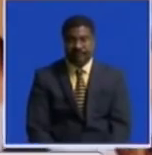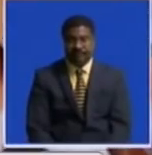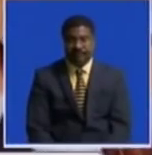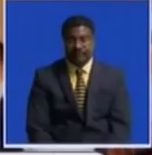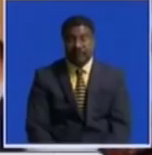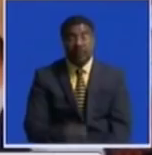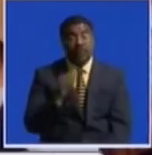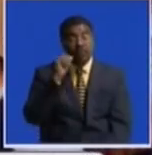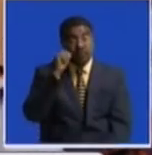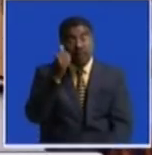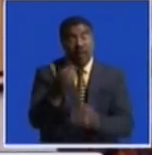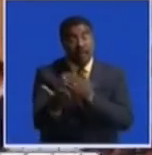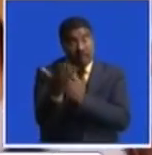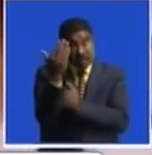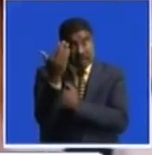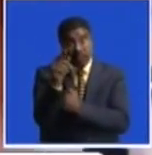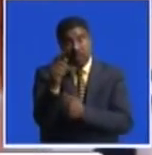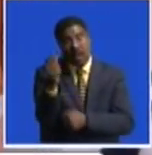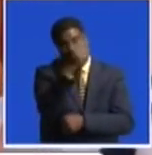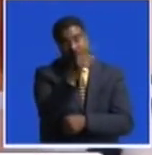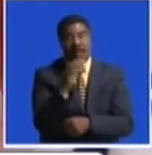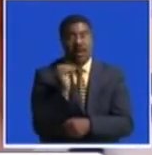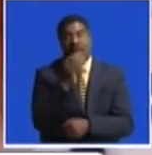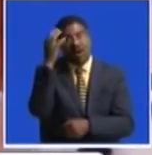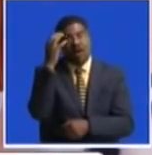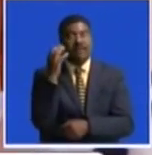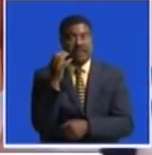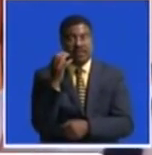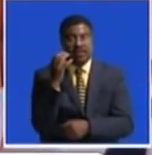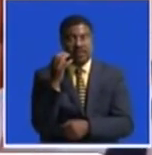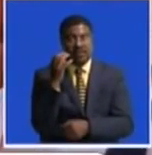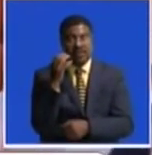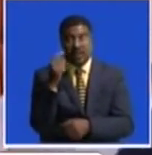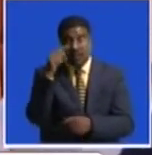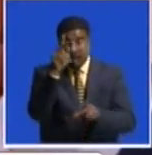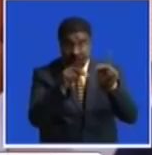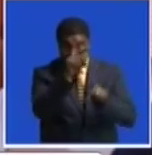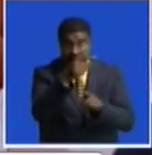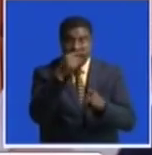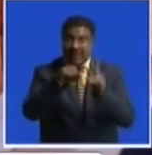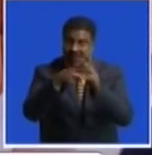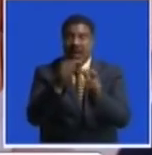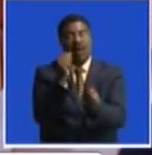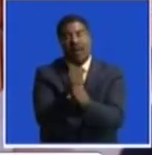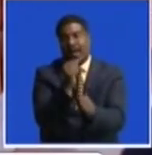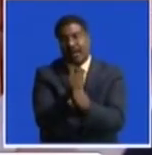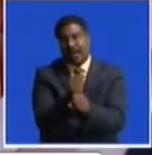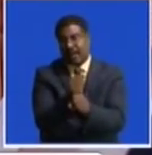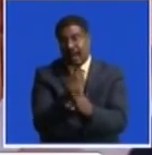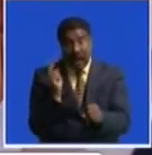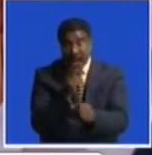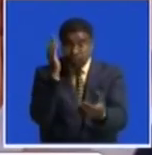Tomorrow morning, come to our offices with the people to start to work. Okay? Oh, we are not stopping you